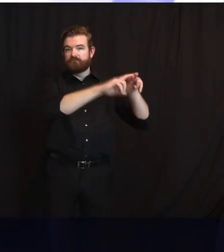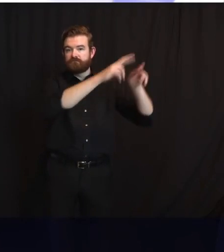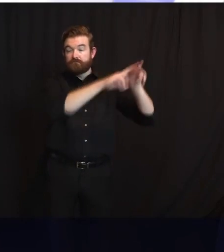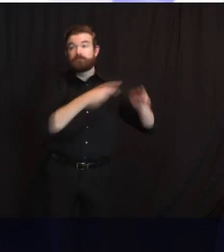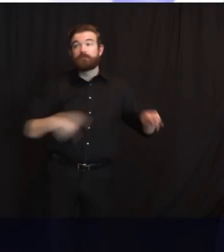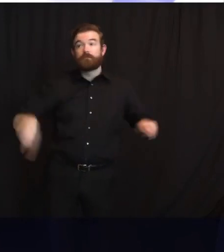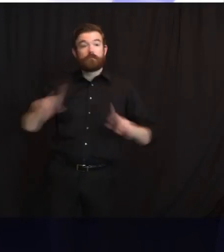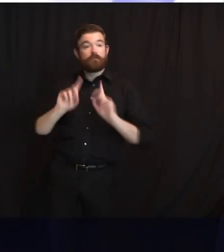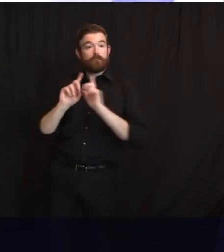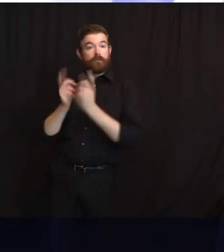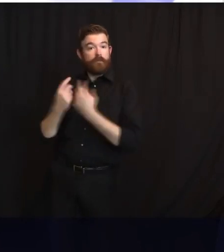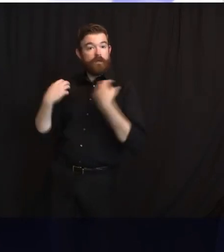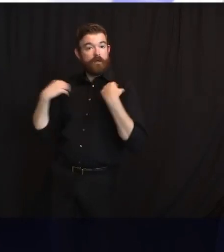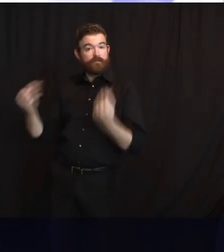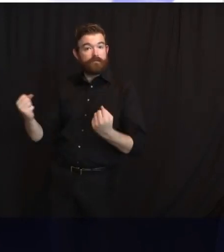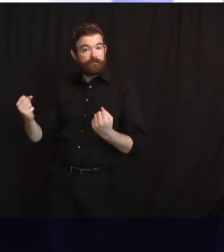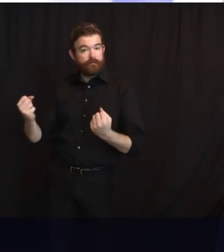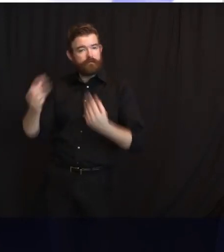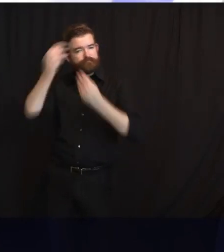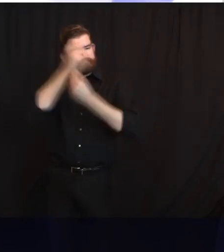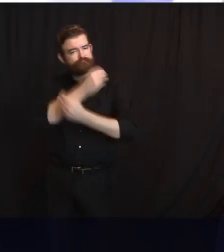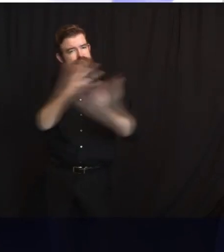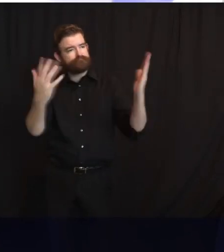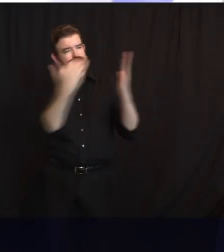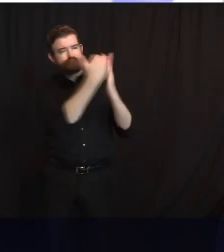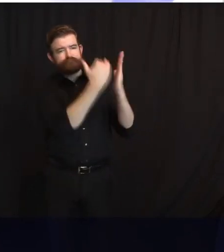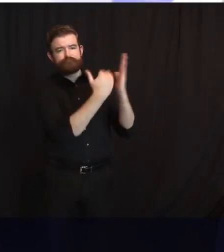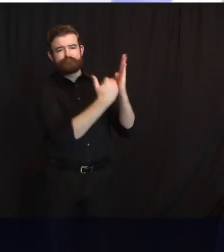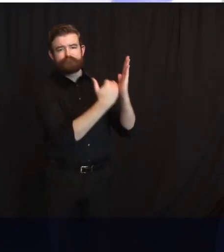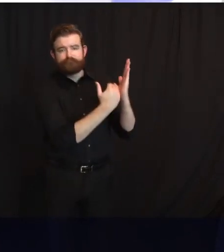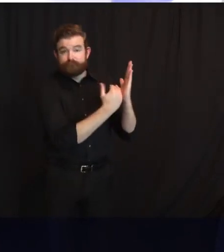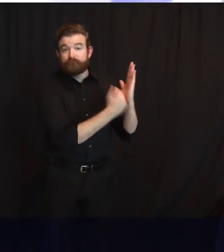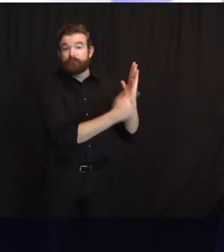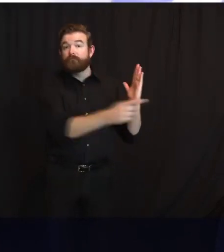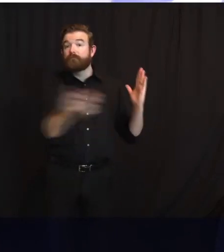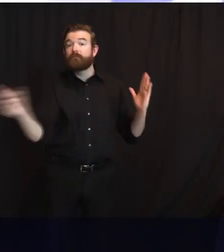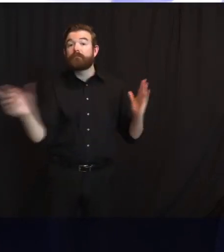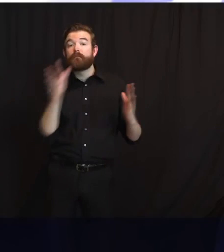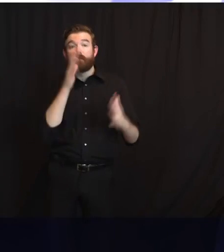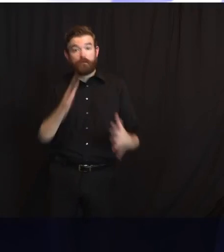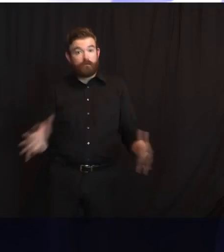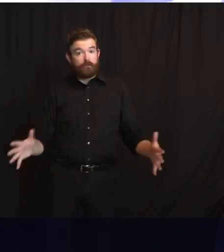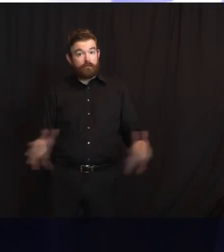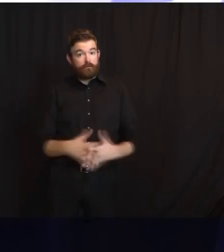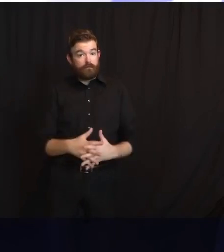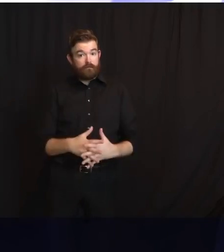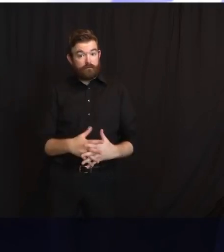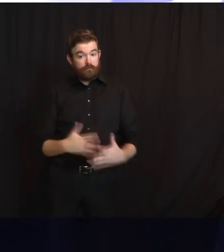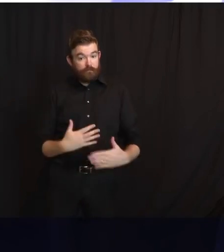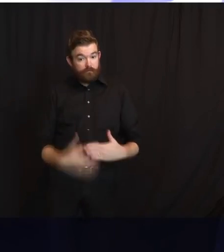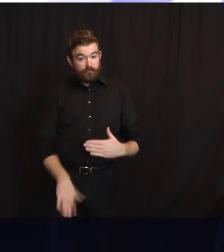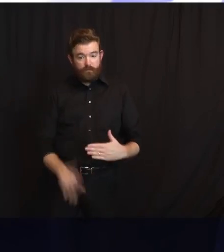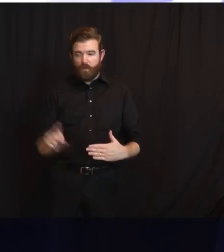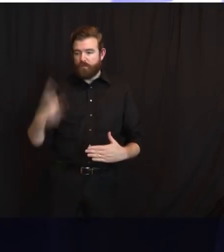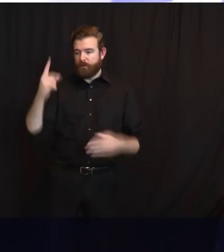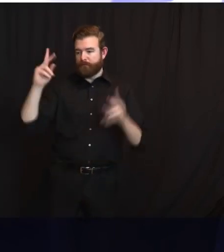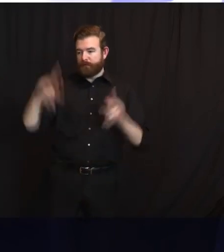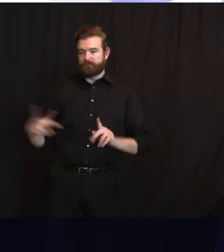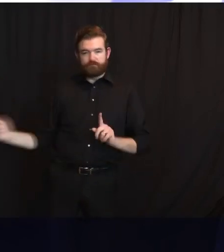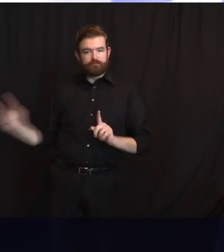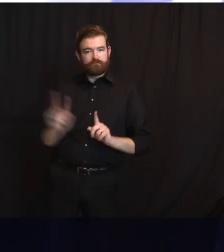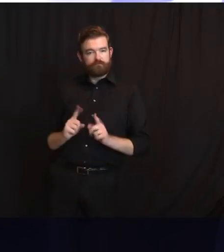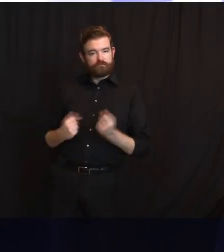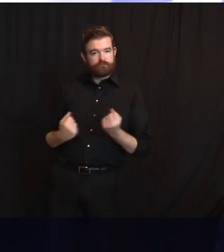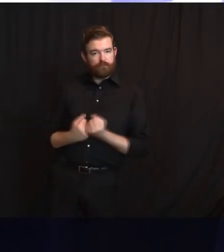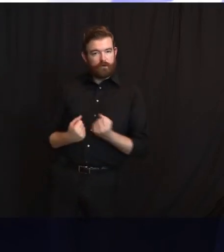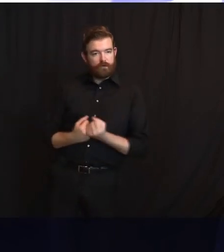guidance allowing expectant mothers to have one support person alongside them during this life-changing event. This